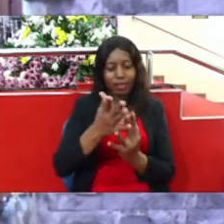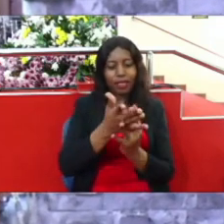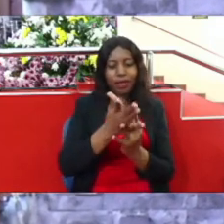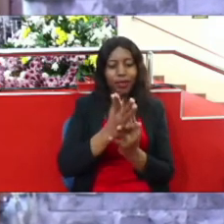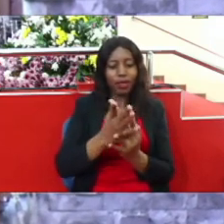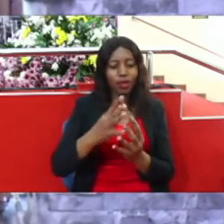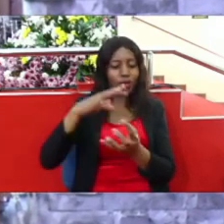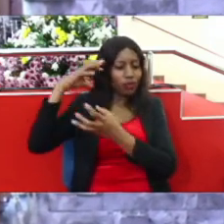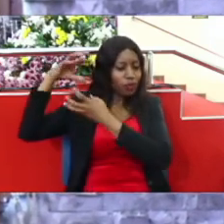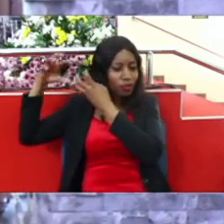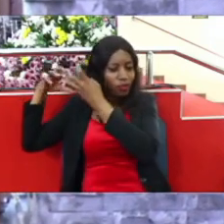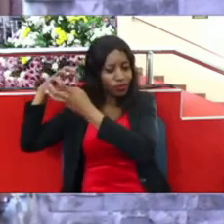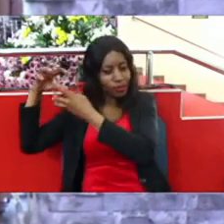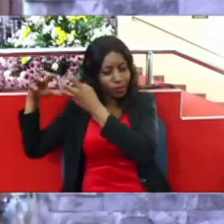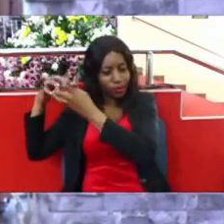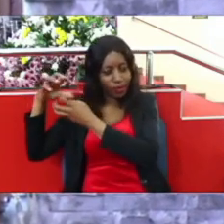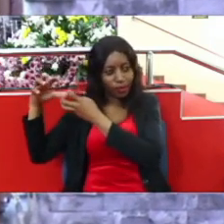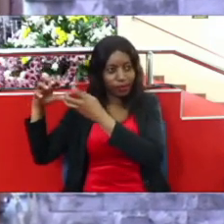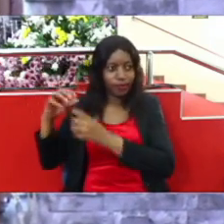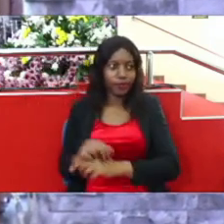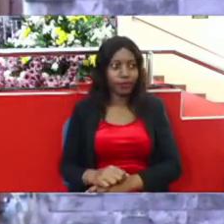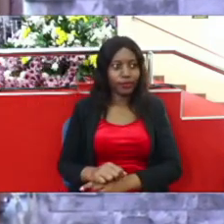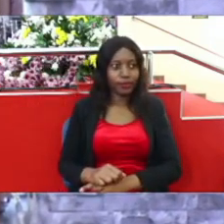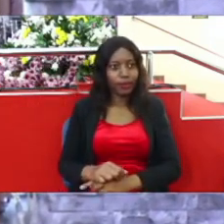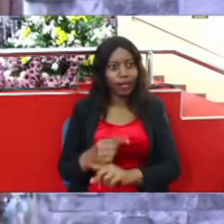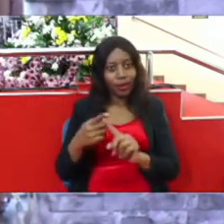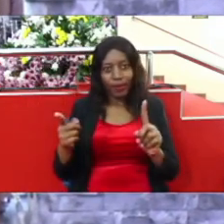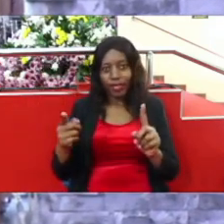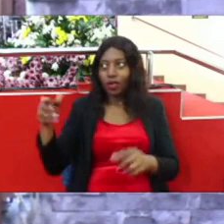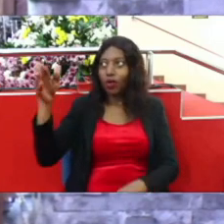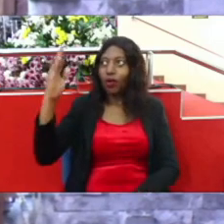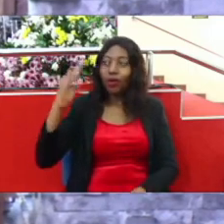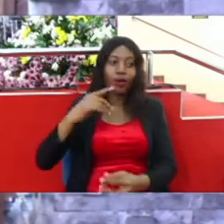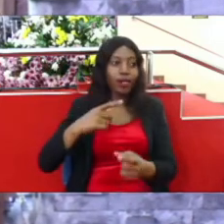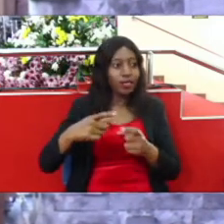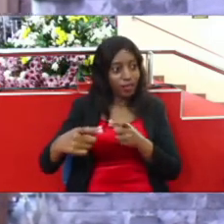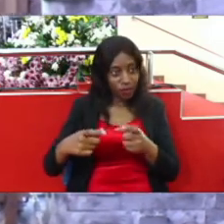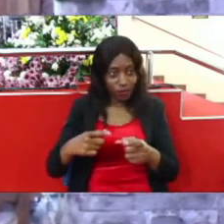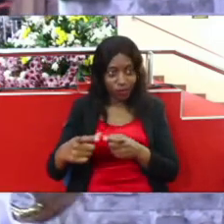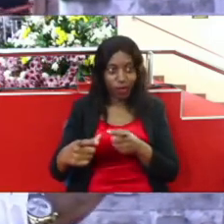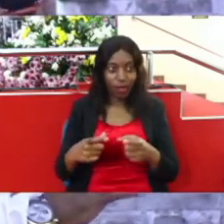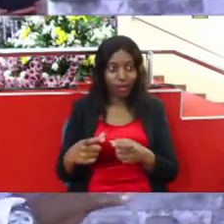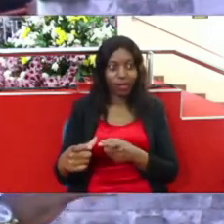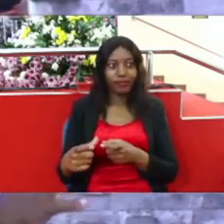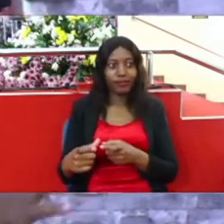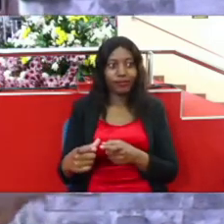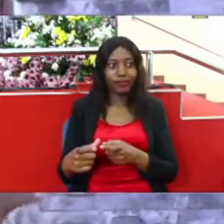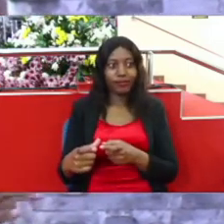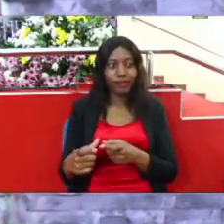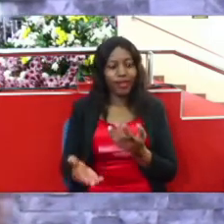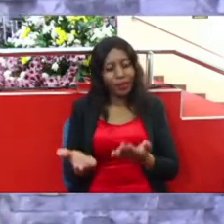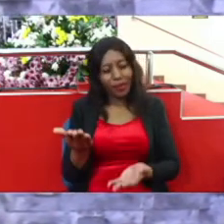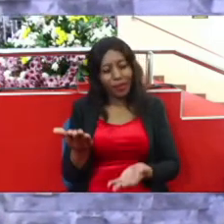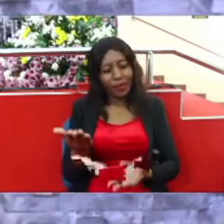linadhihirisha kinyume na mambo ambayo huwa tunapitia, that God is in control. Kwamba Mungu yu katika hatari. And you could be here and things are not working